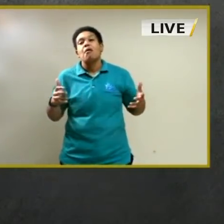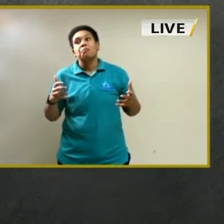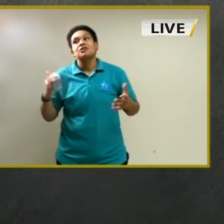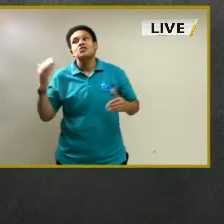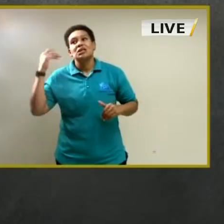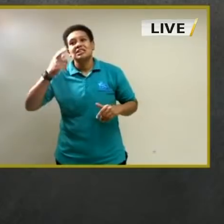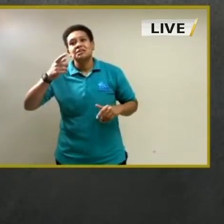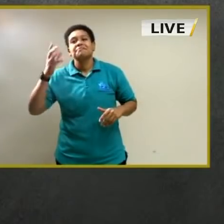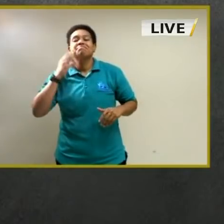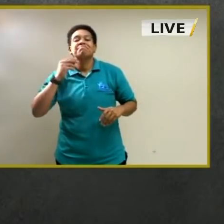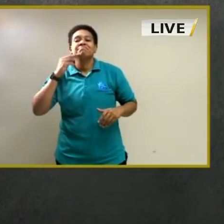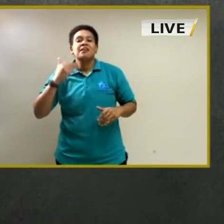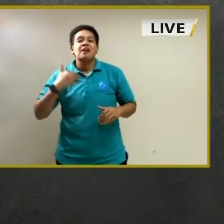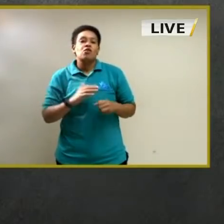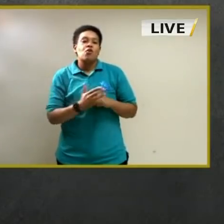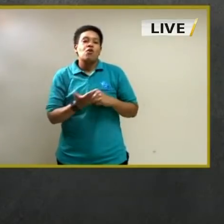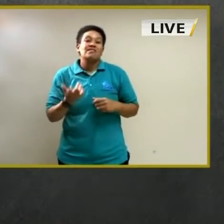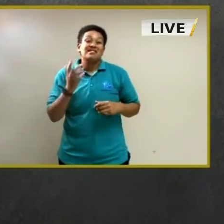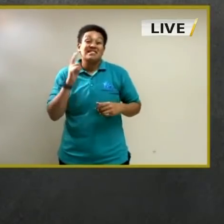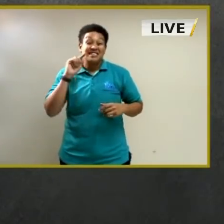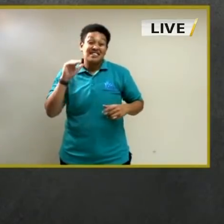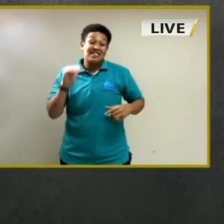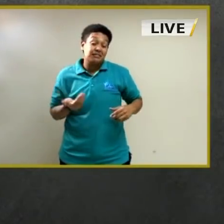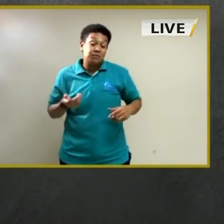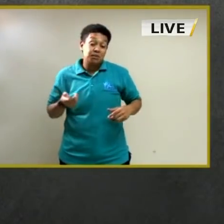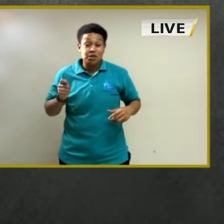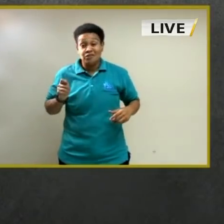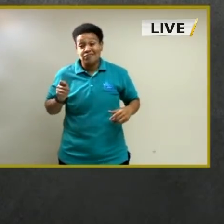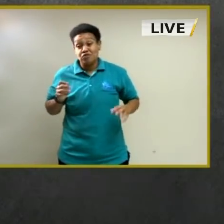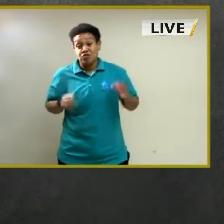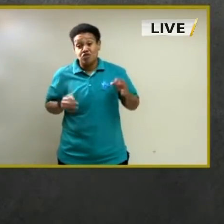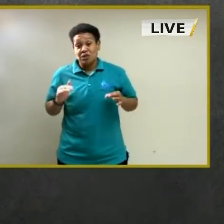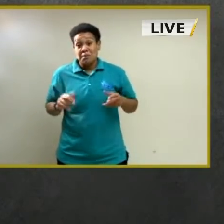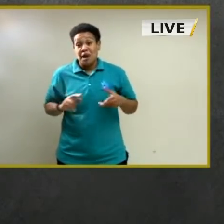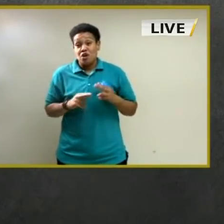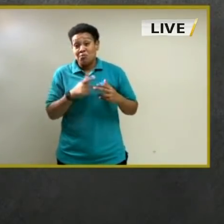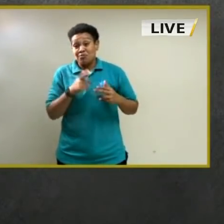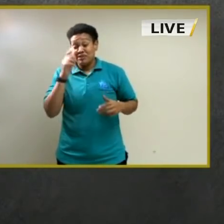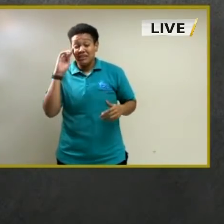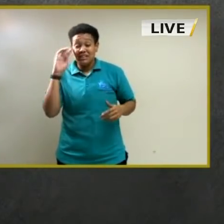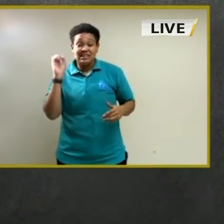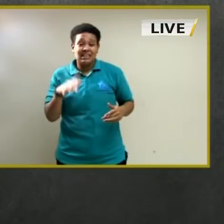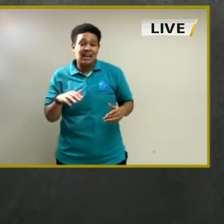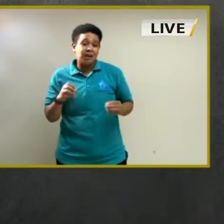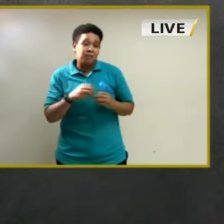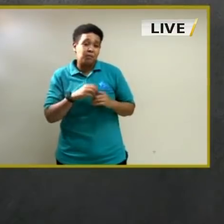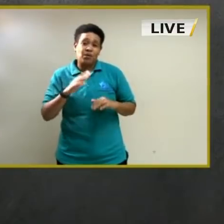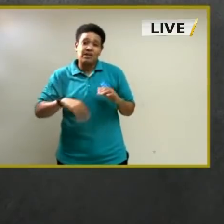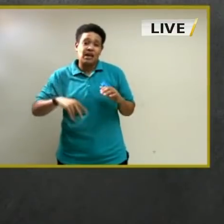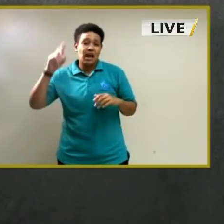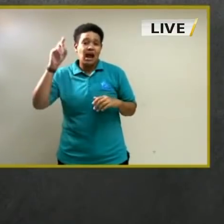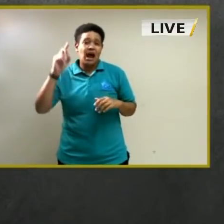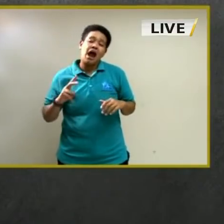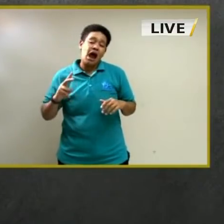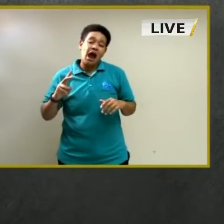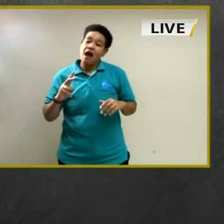be, judging by the numbers and what you had said initially, that it must be more than half of the population that